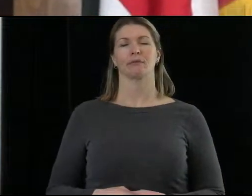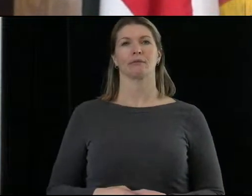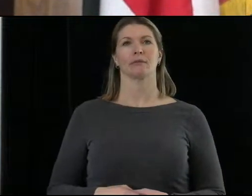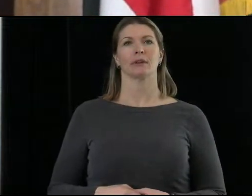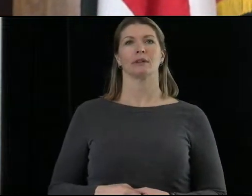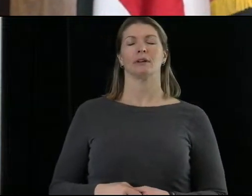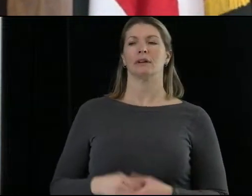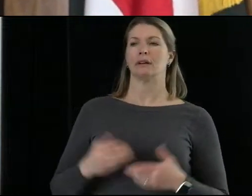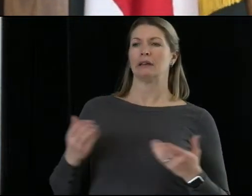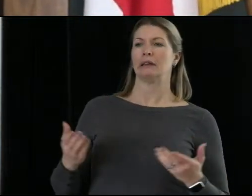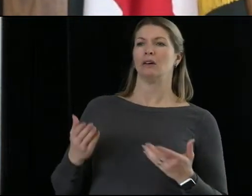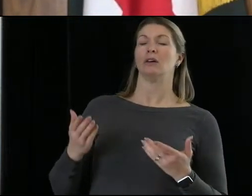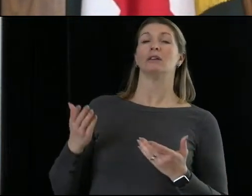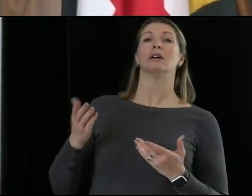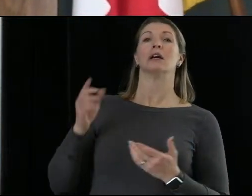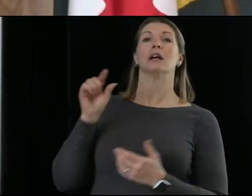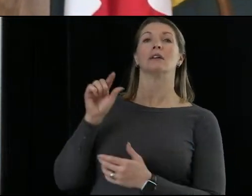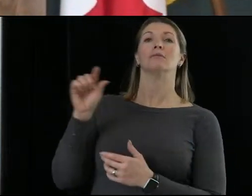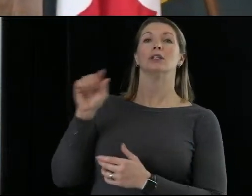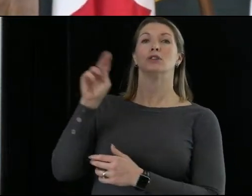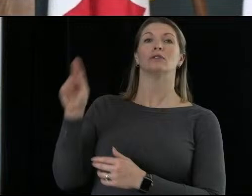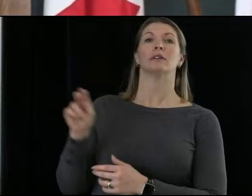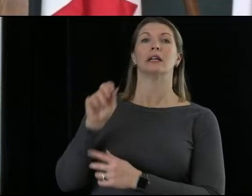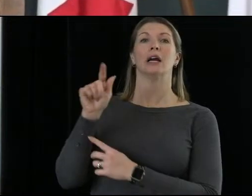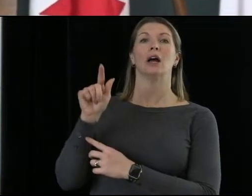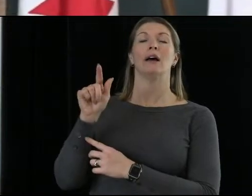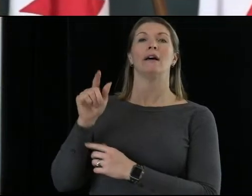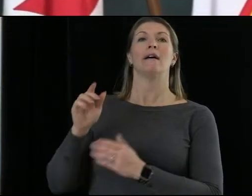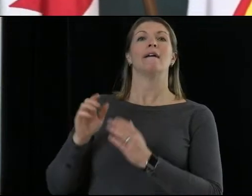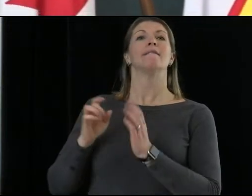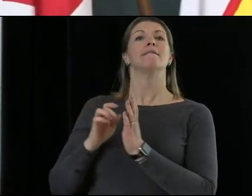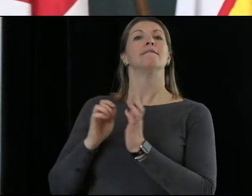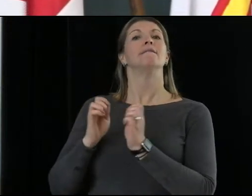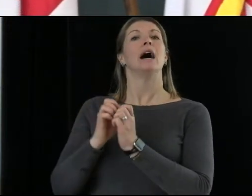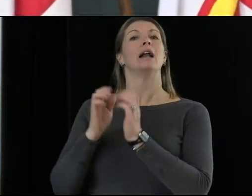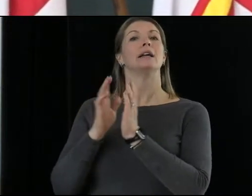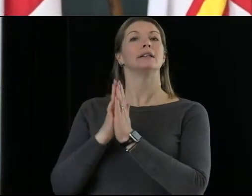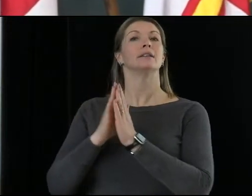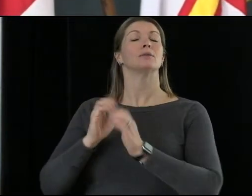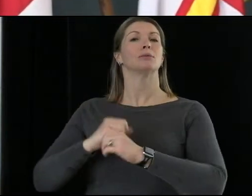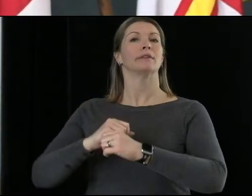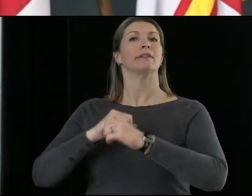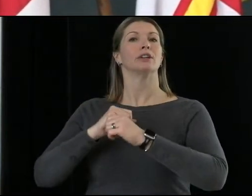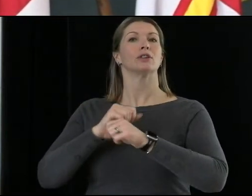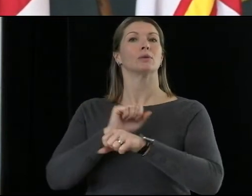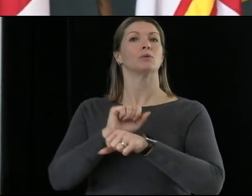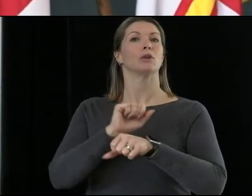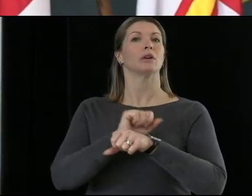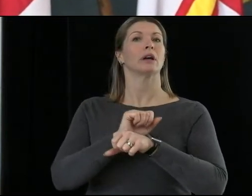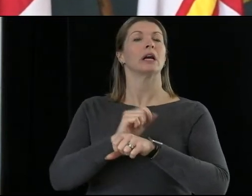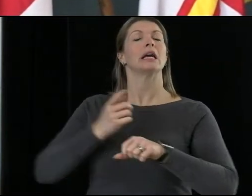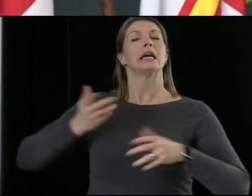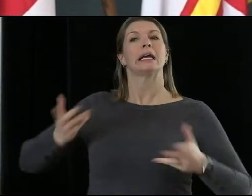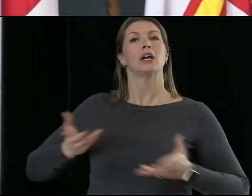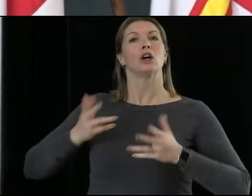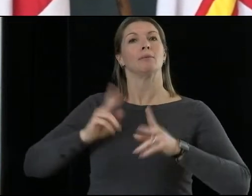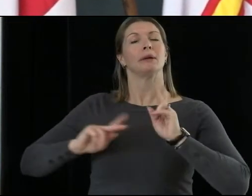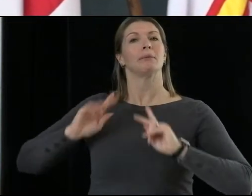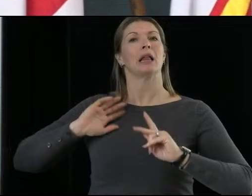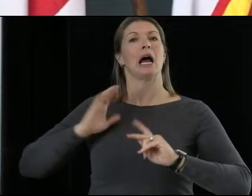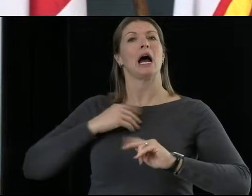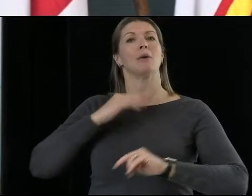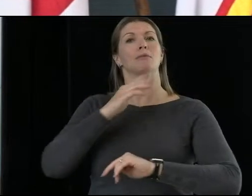Whereas the Government of Newfoundland and Labrador's violence prevention work is based on a vision that the people of our province will live in safe,